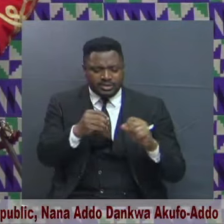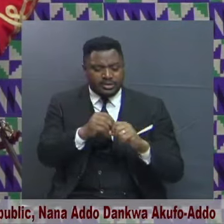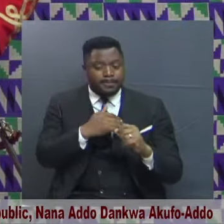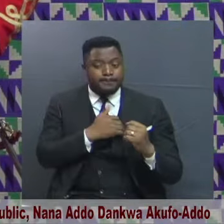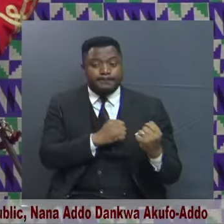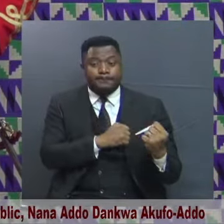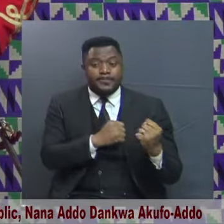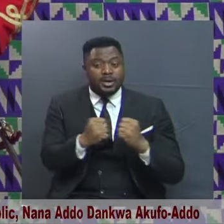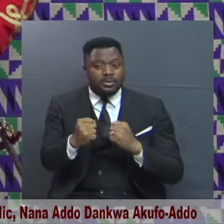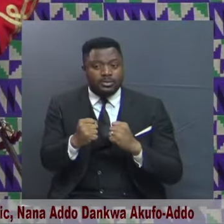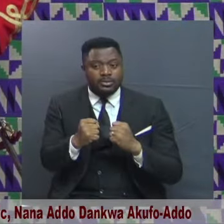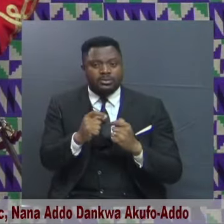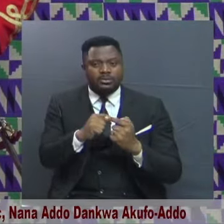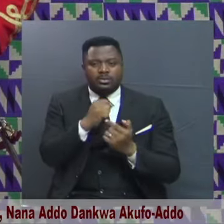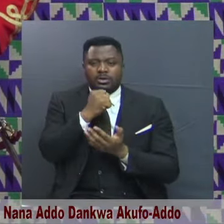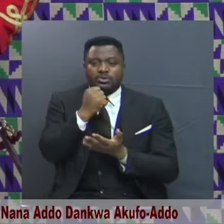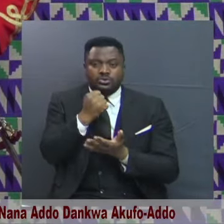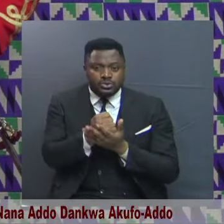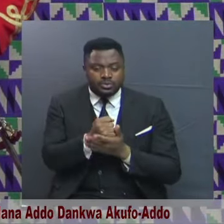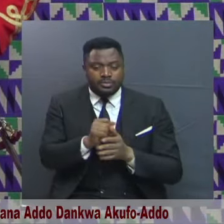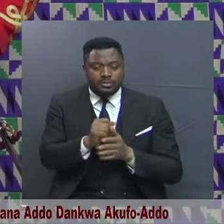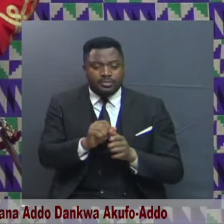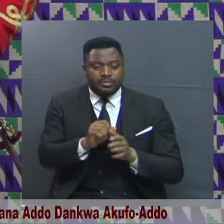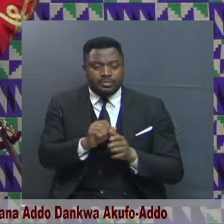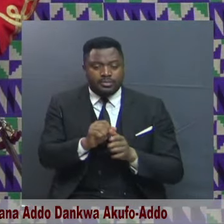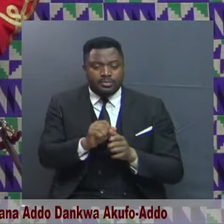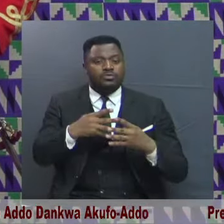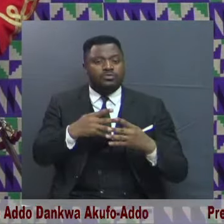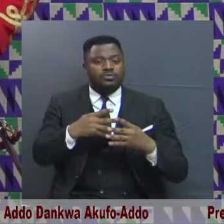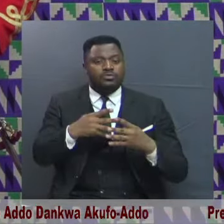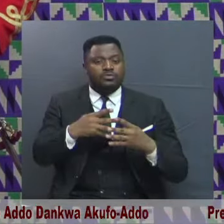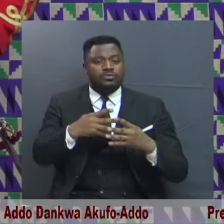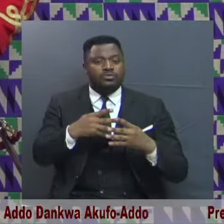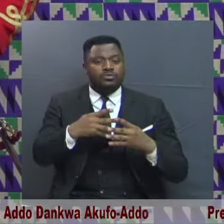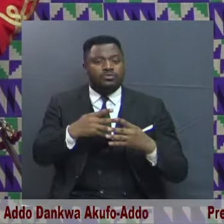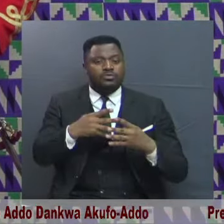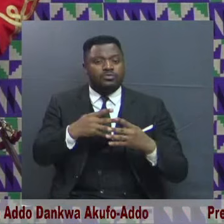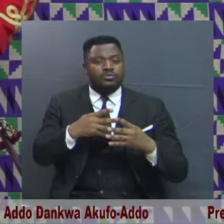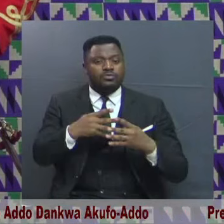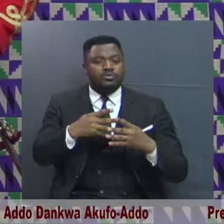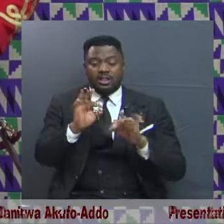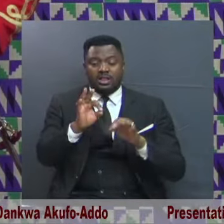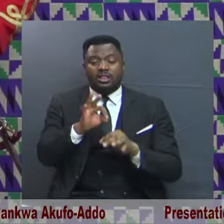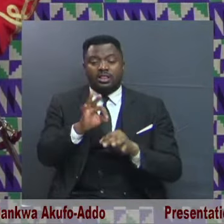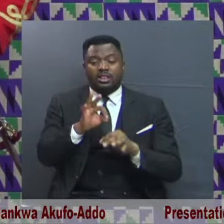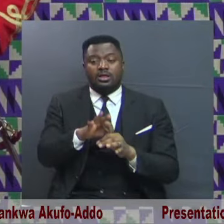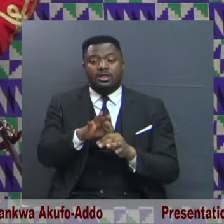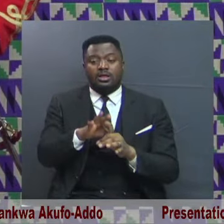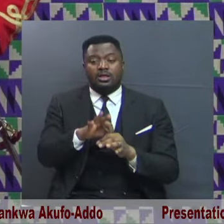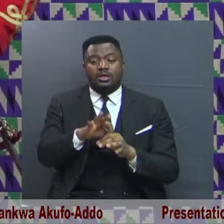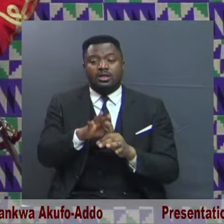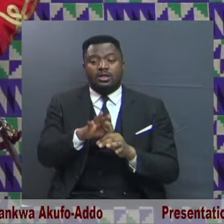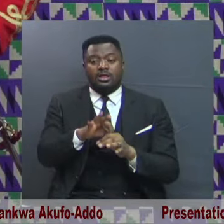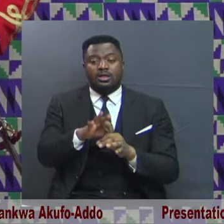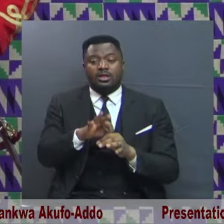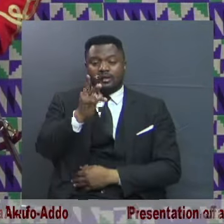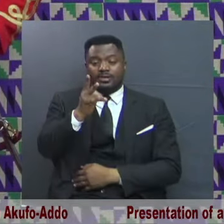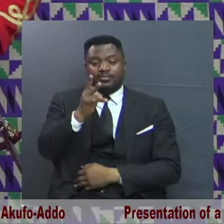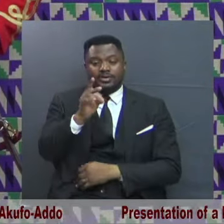power to help ensure the conduct of transparent free and fair elections on S